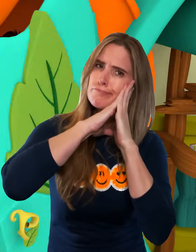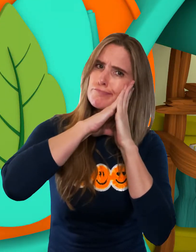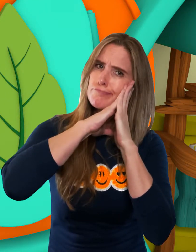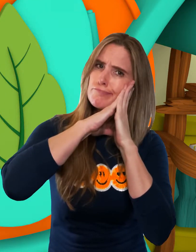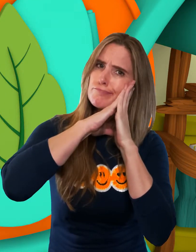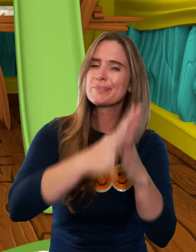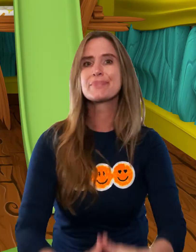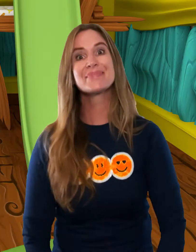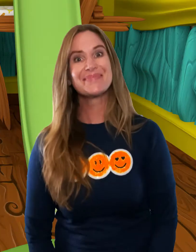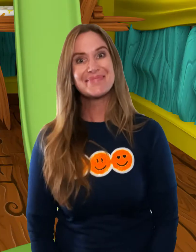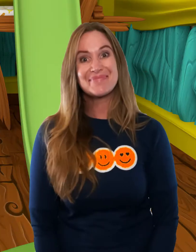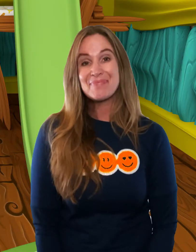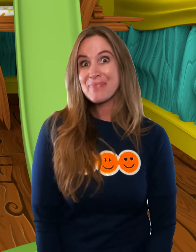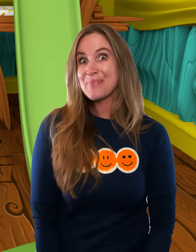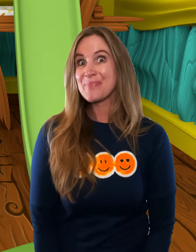bed."